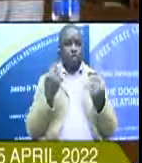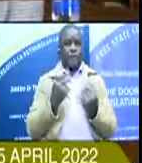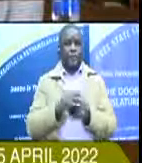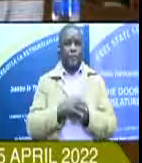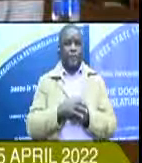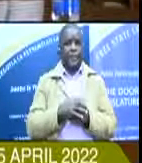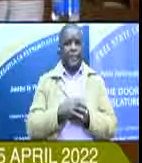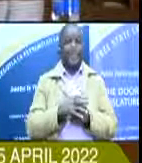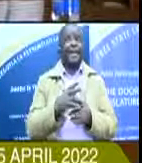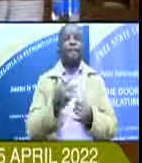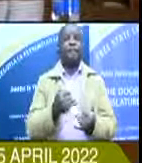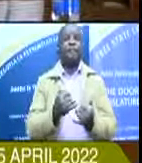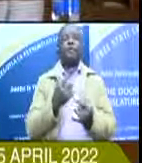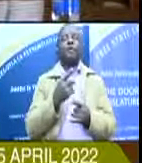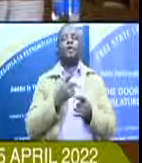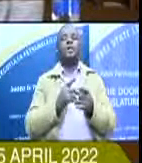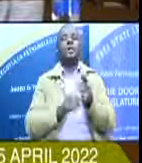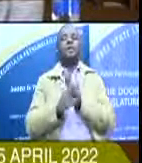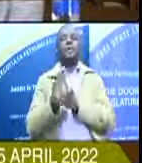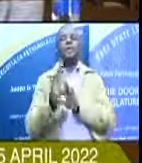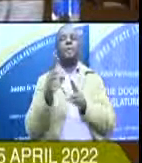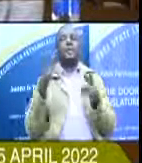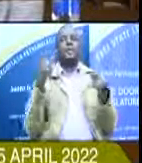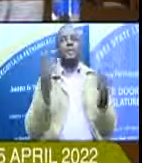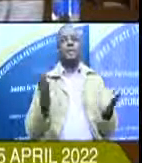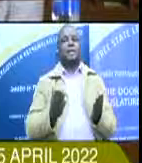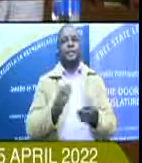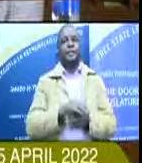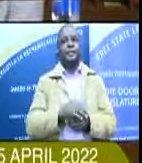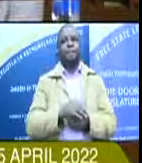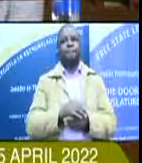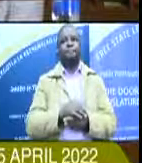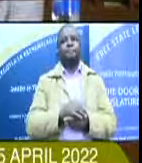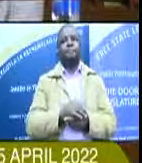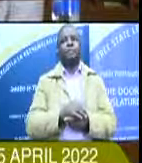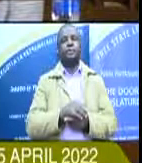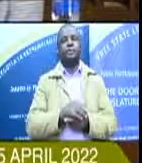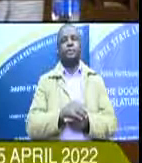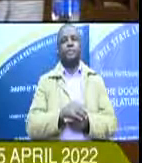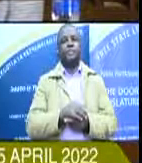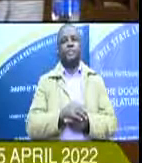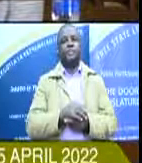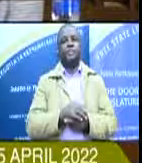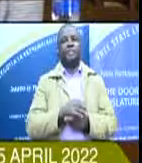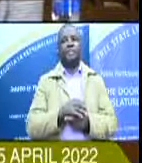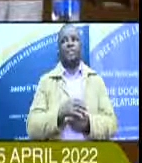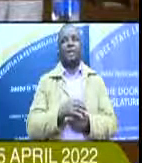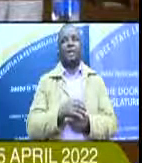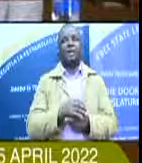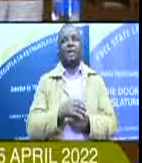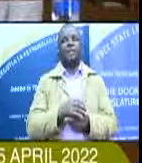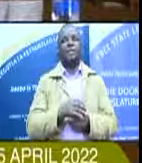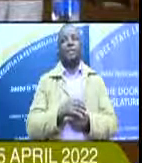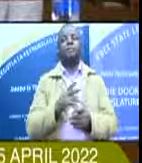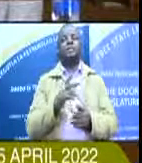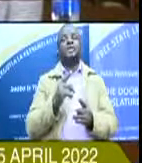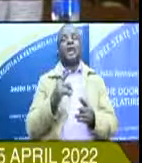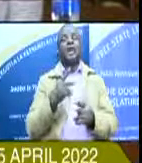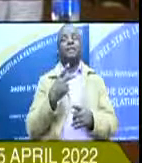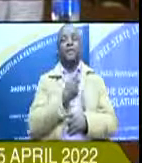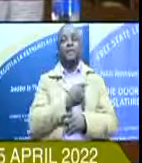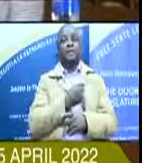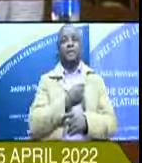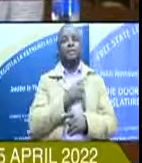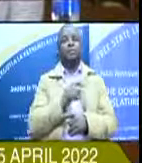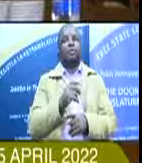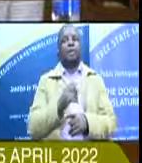to improve nursing care. Speaker, the rollout of COVID-19 vaccine program would not have been